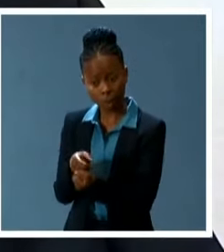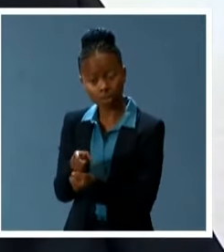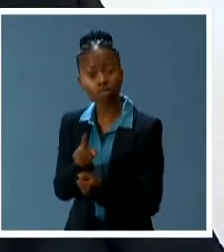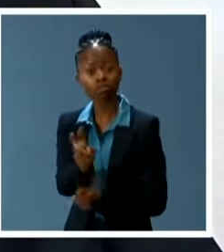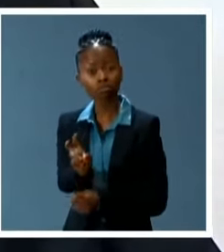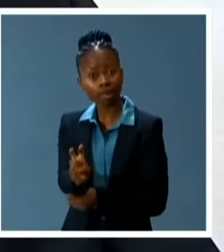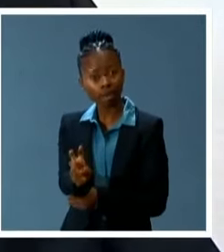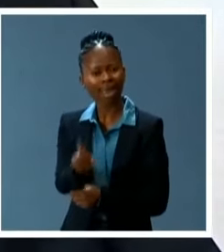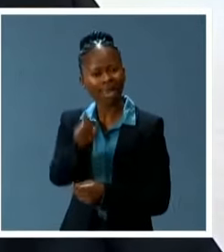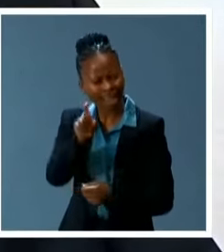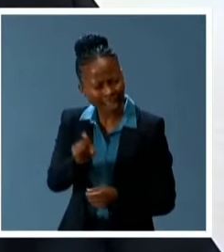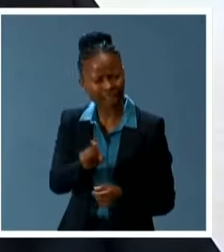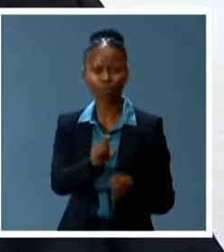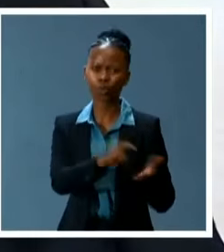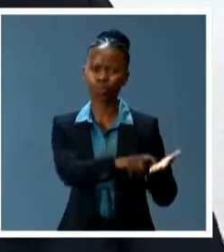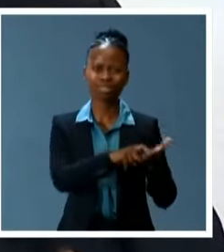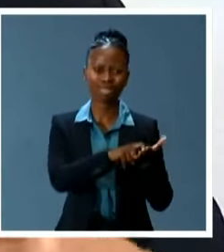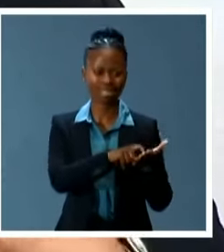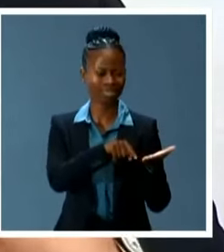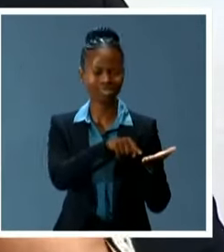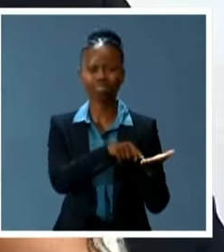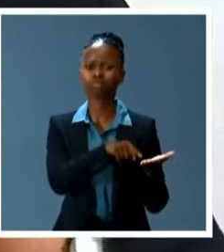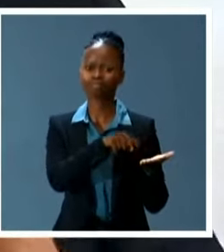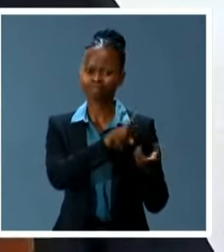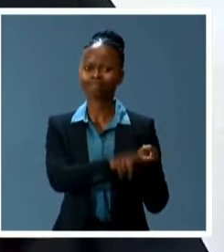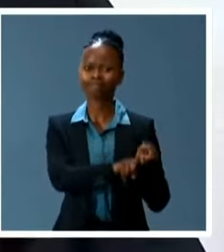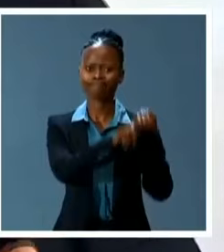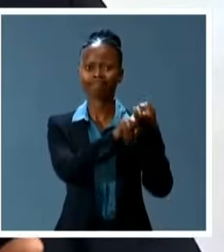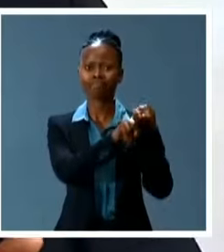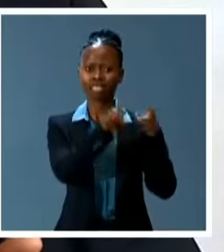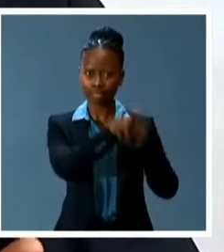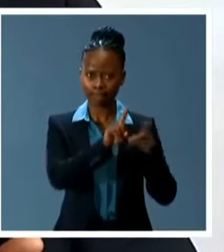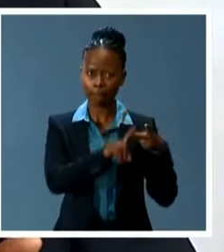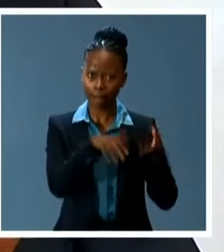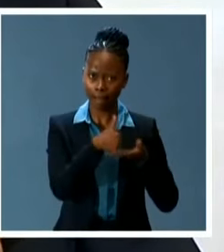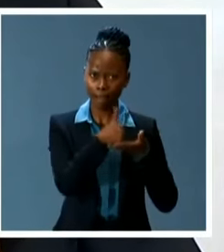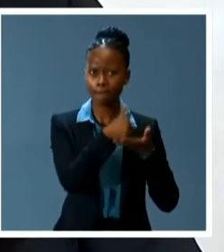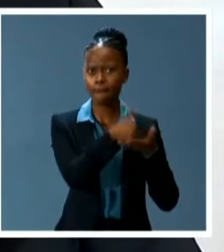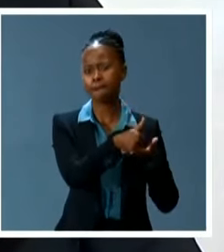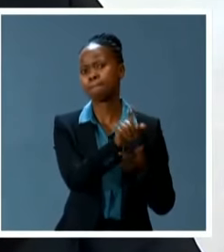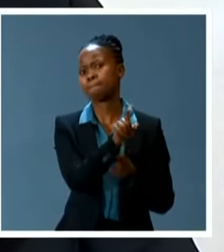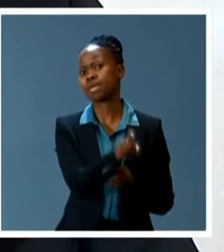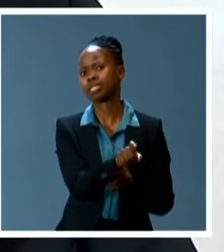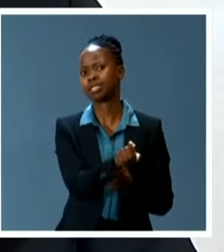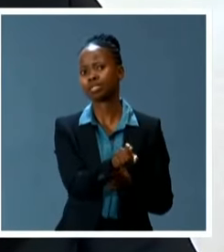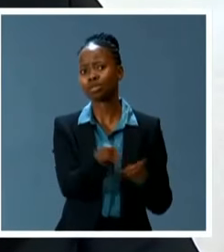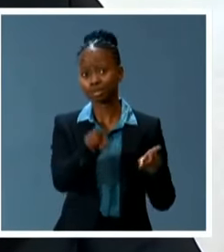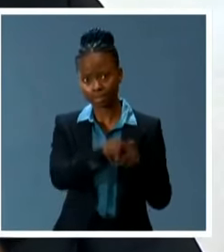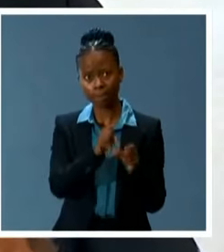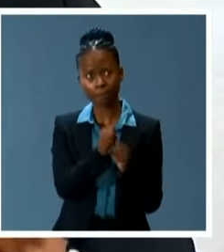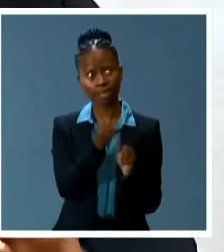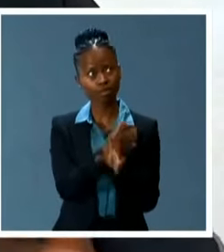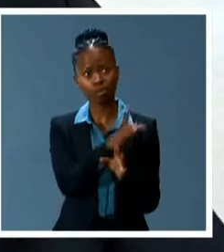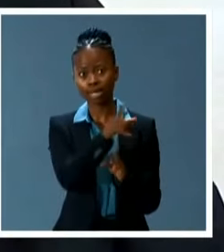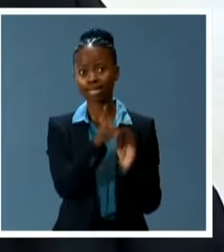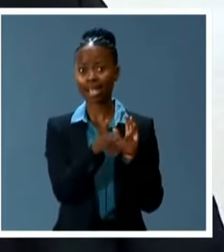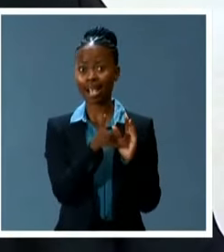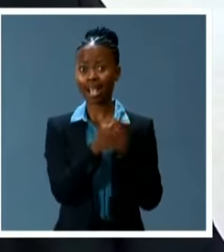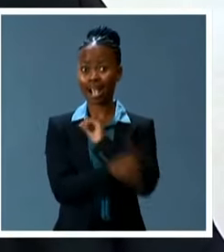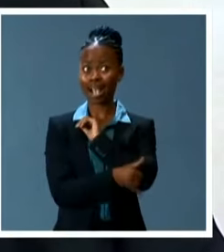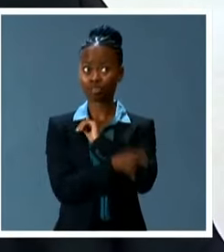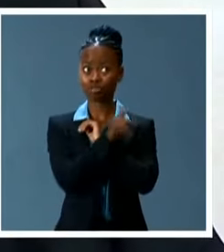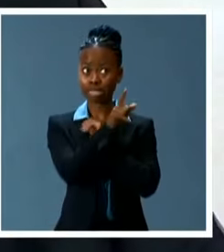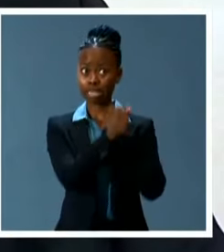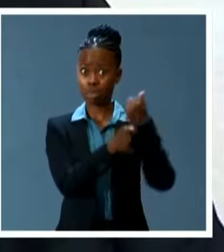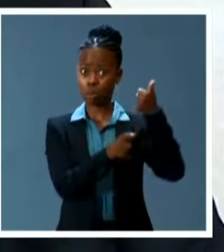not only debt relief, but we need much more liquidity available for the developing world. And that is why, for instance,